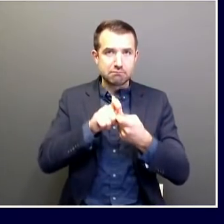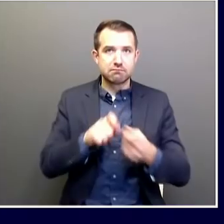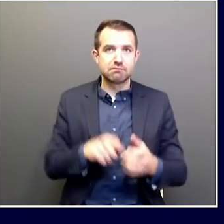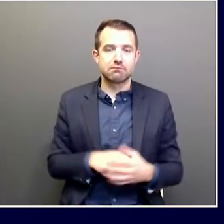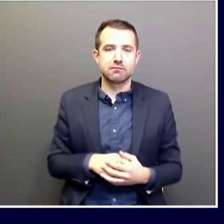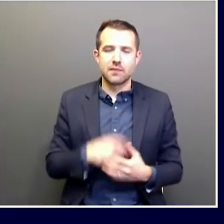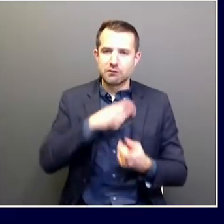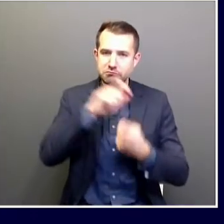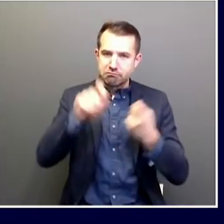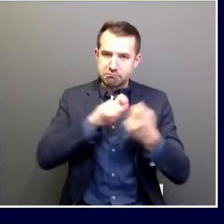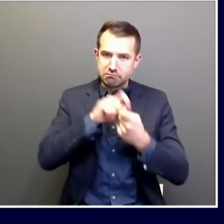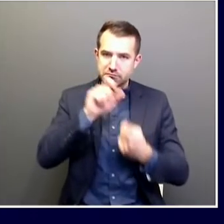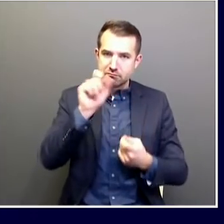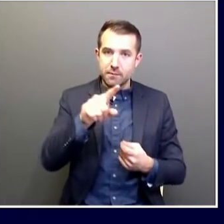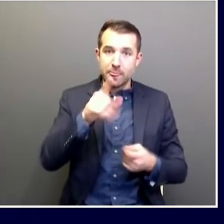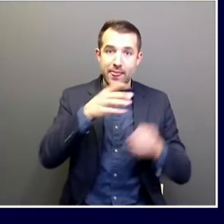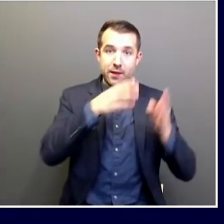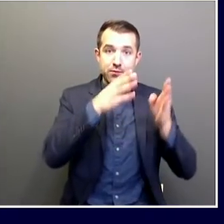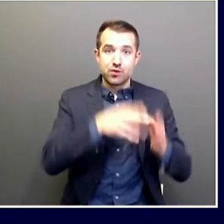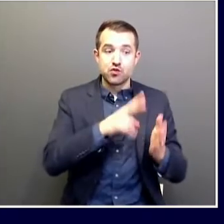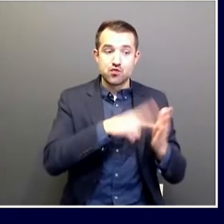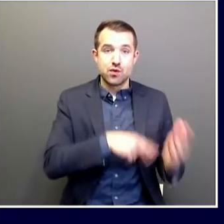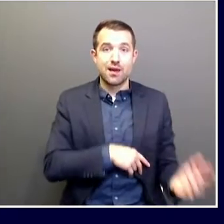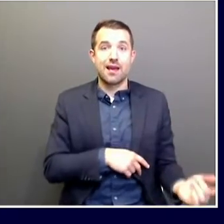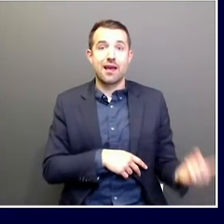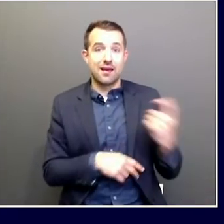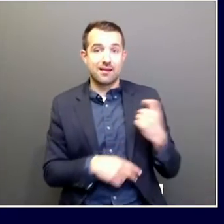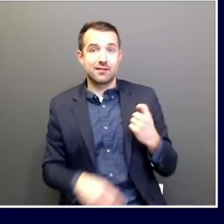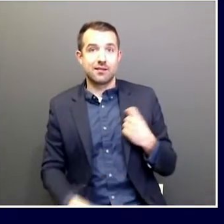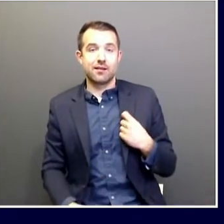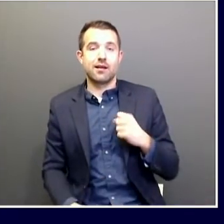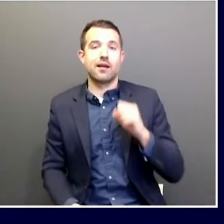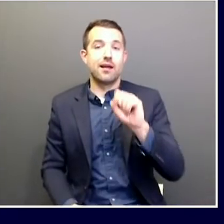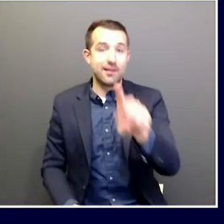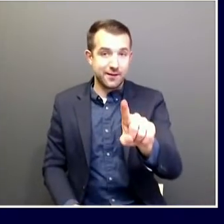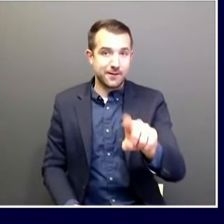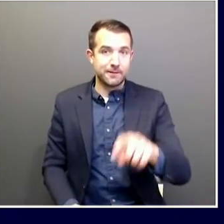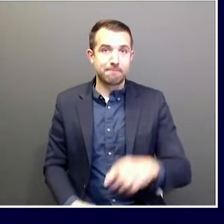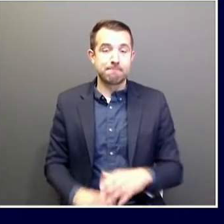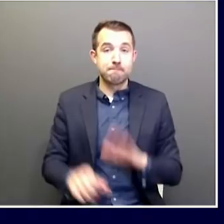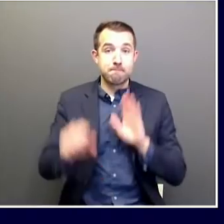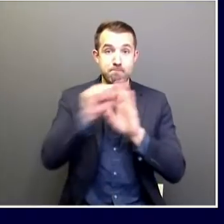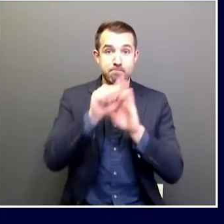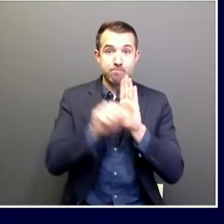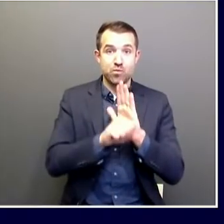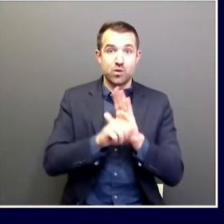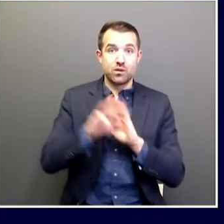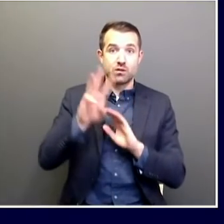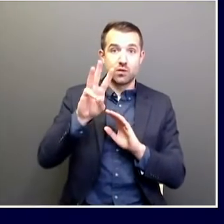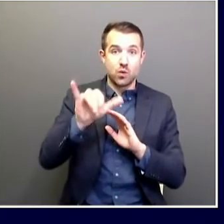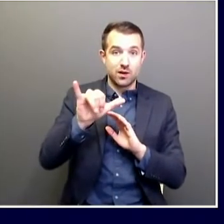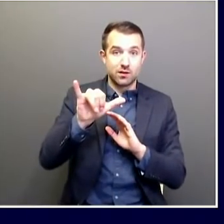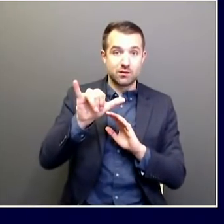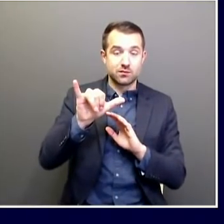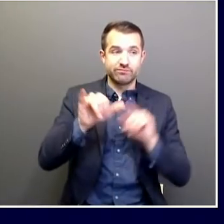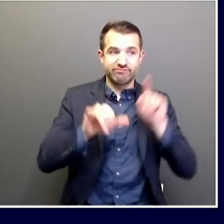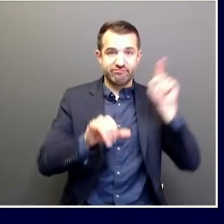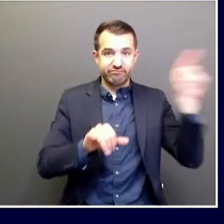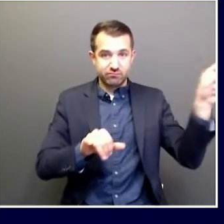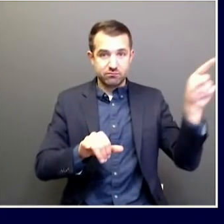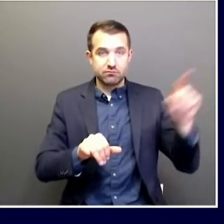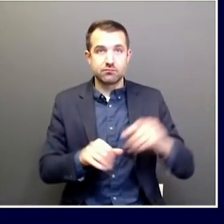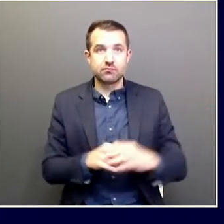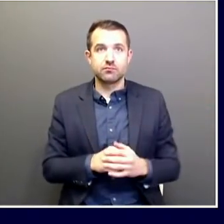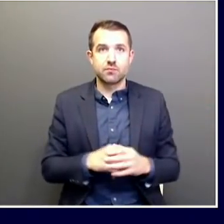reader. There are some states around the country, including Wyoming, that have been using exposure notifications